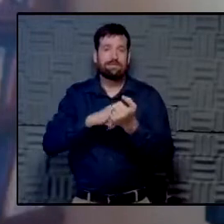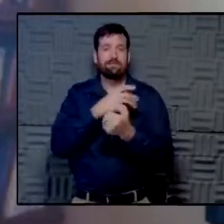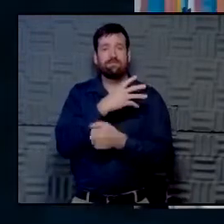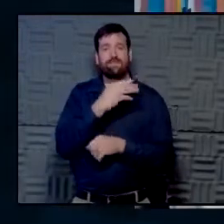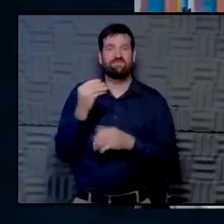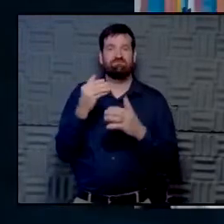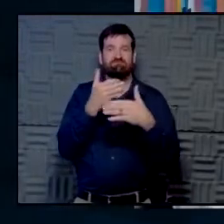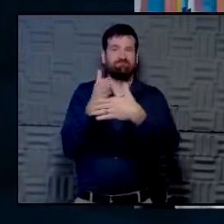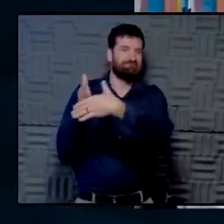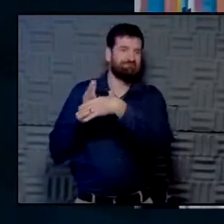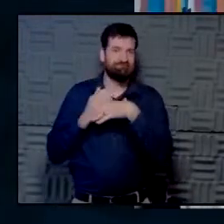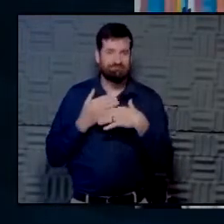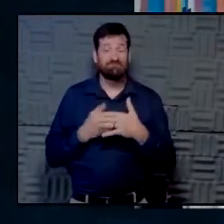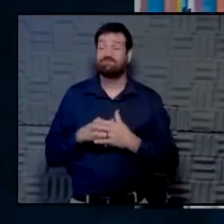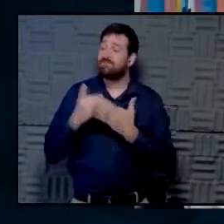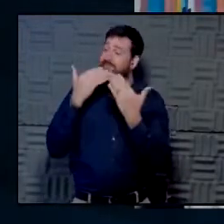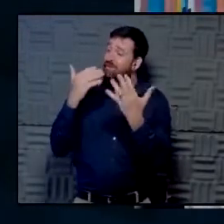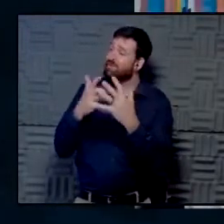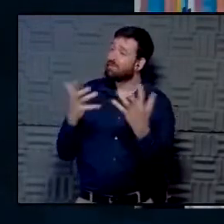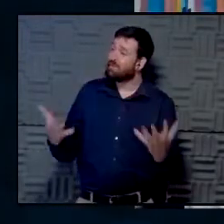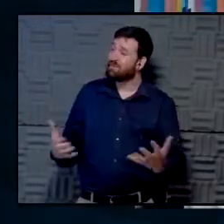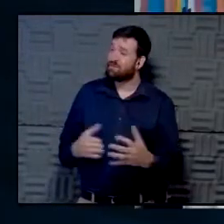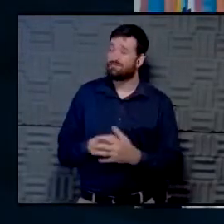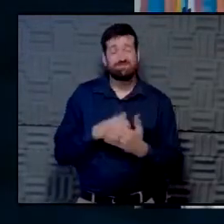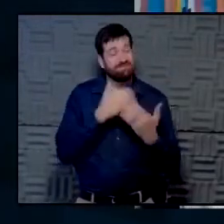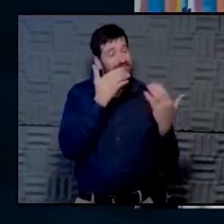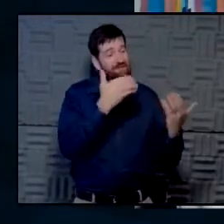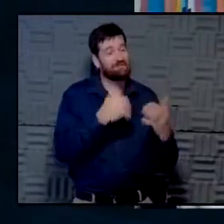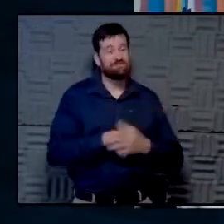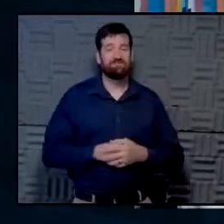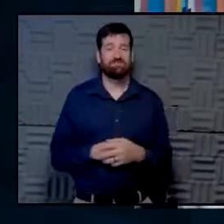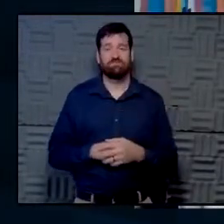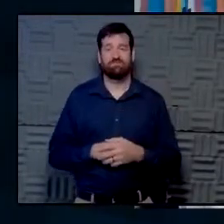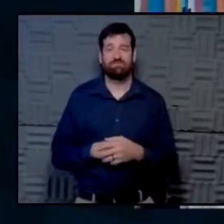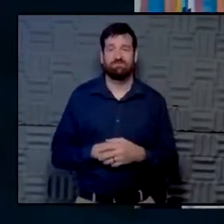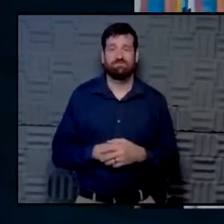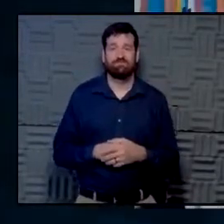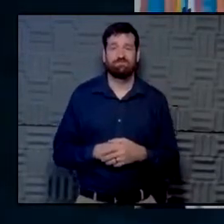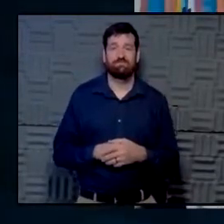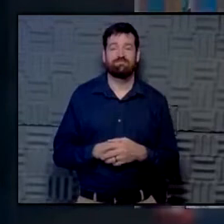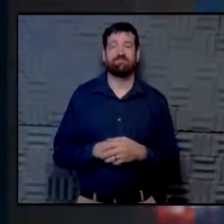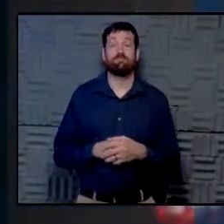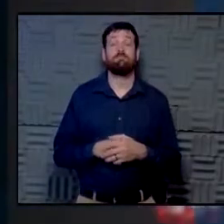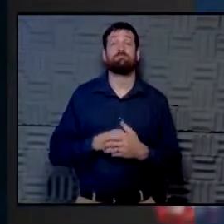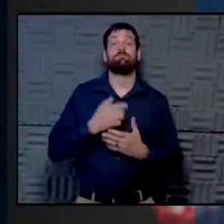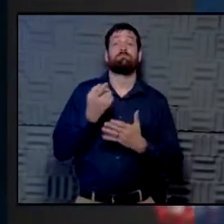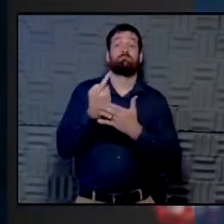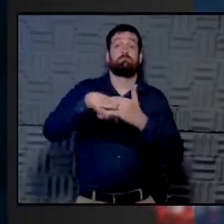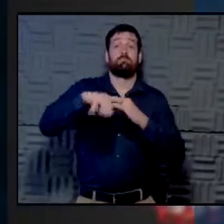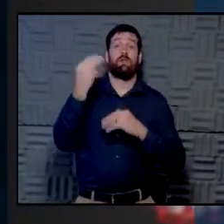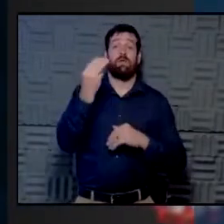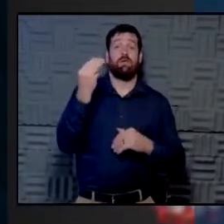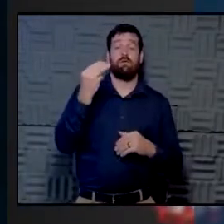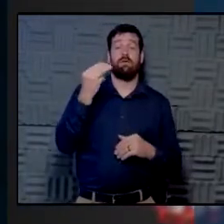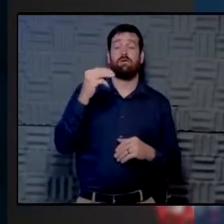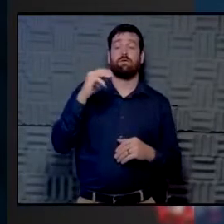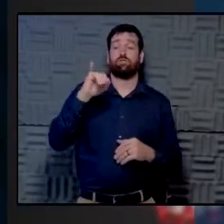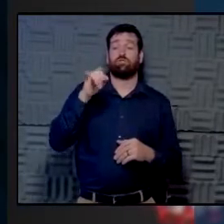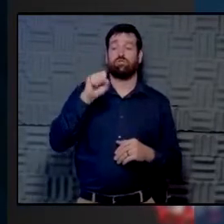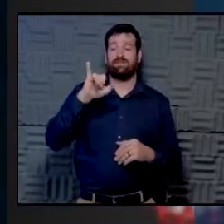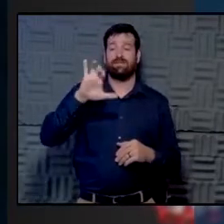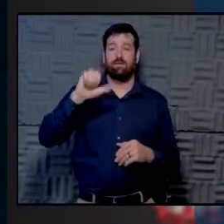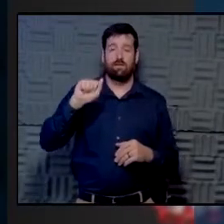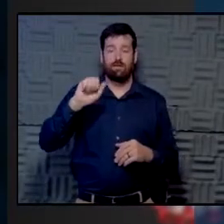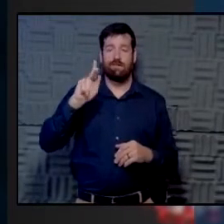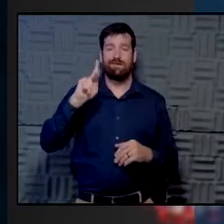right. Well, thank you very much, Bridgette. Thank you. Yeah. And Monday, Jessica Calendar-Rich, who is a member